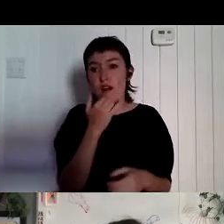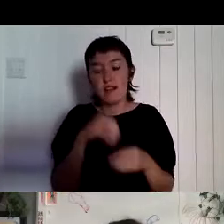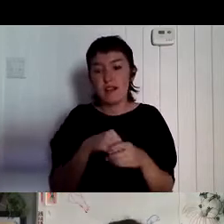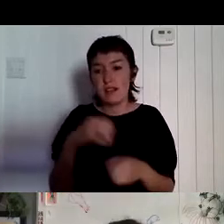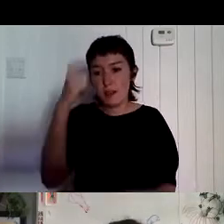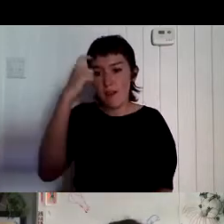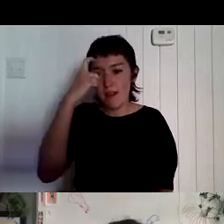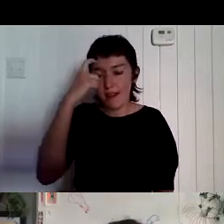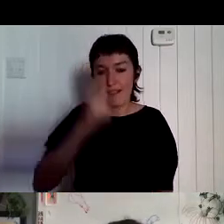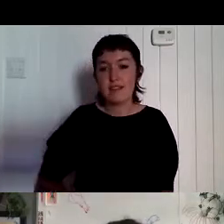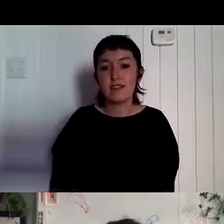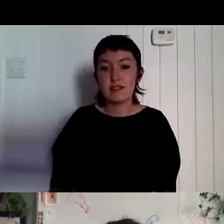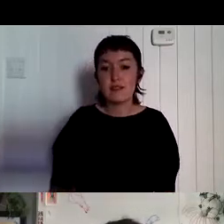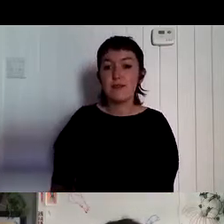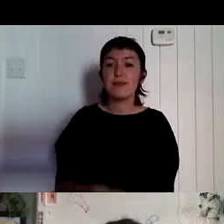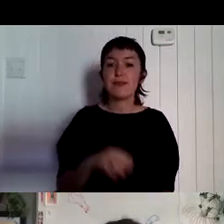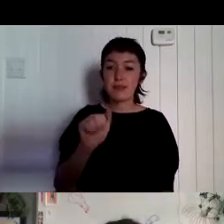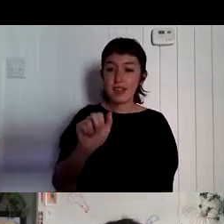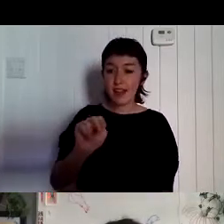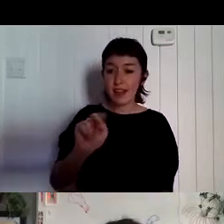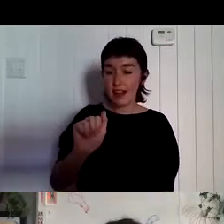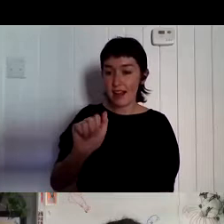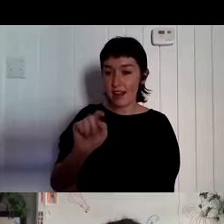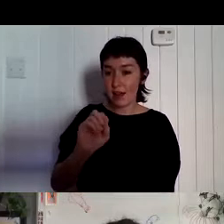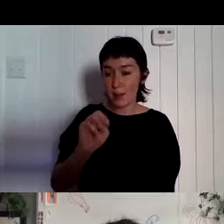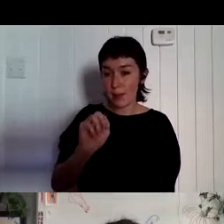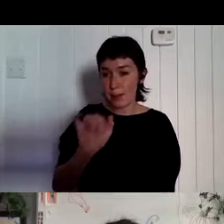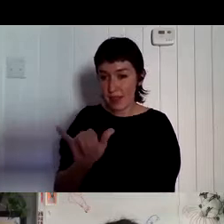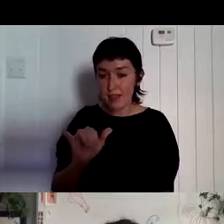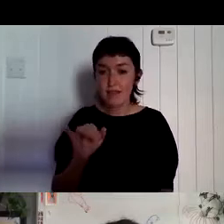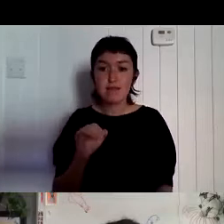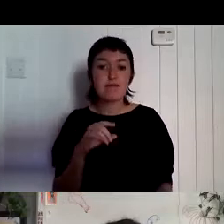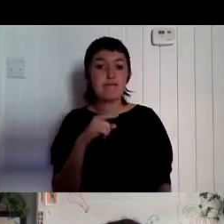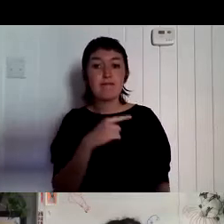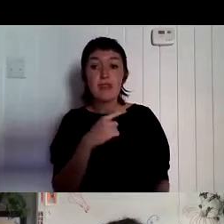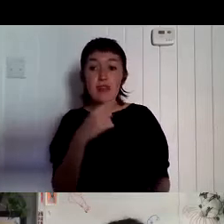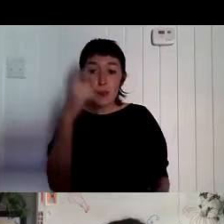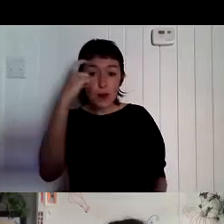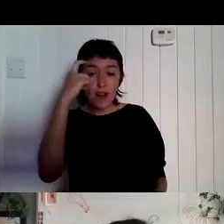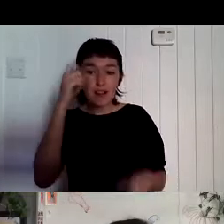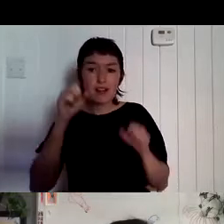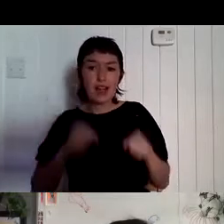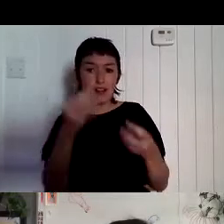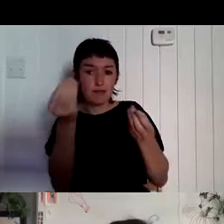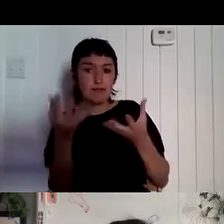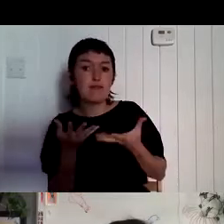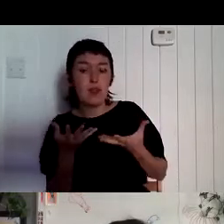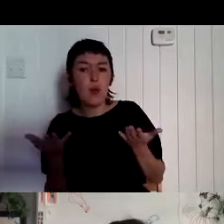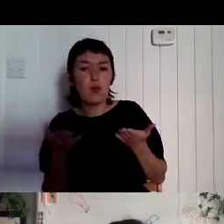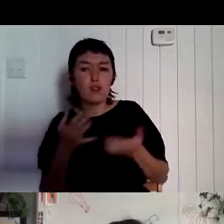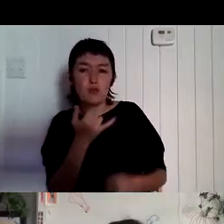the brain can tell us a lot about what's going on that may have a relationship to behavior. Down here, we can